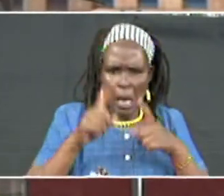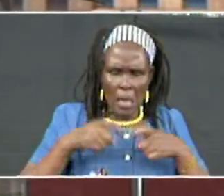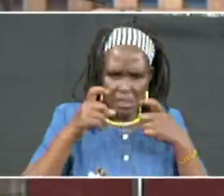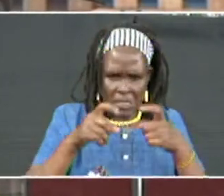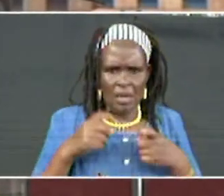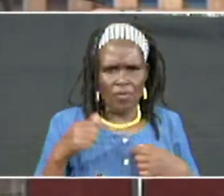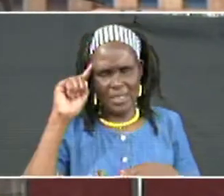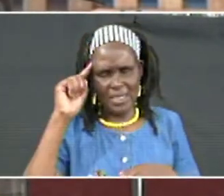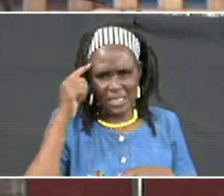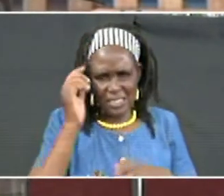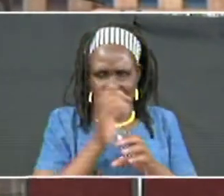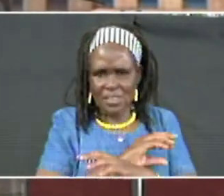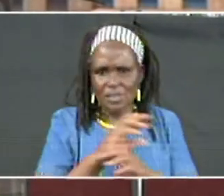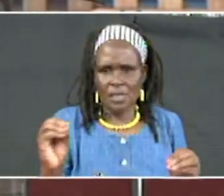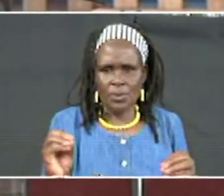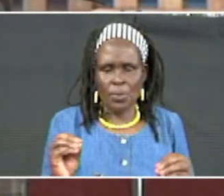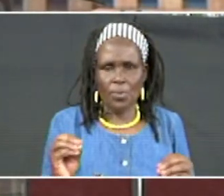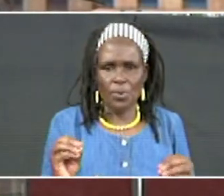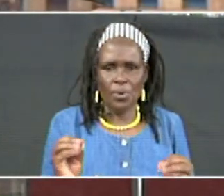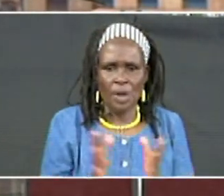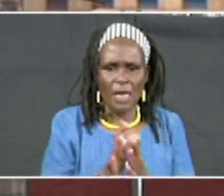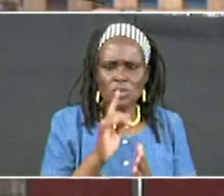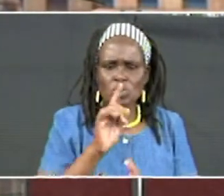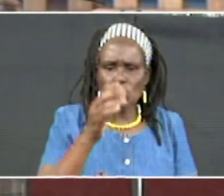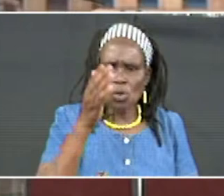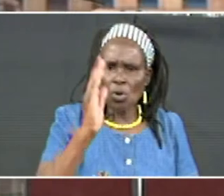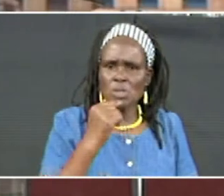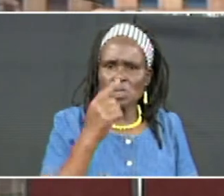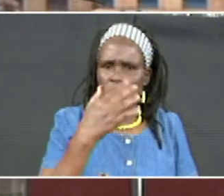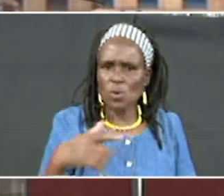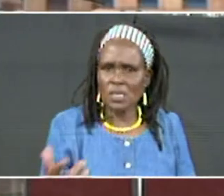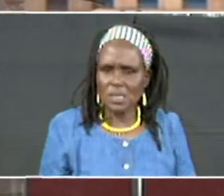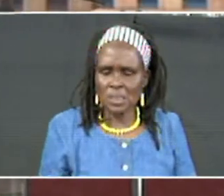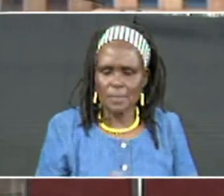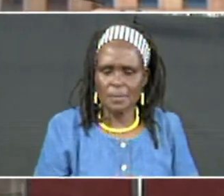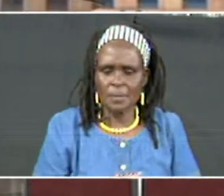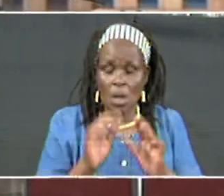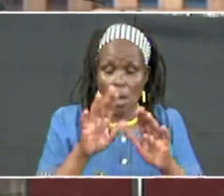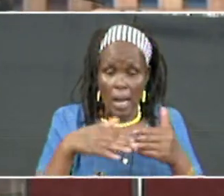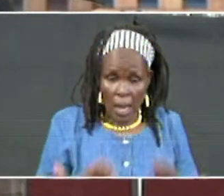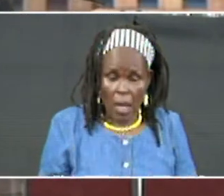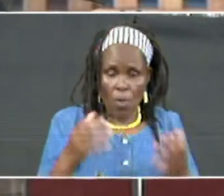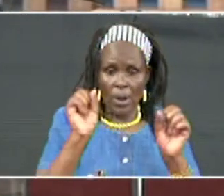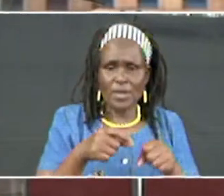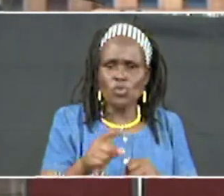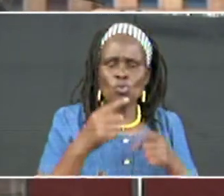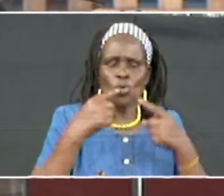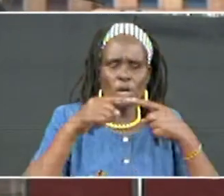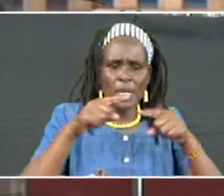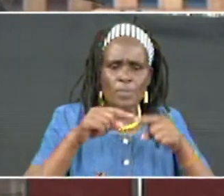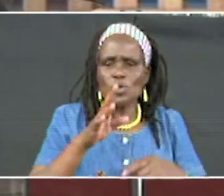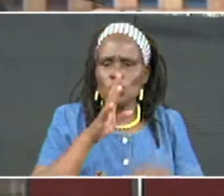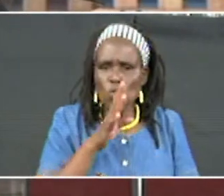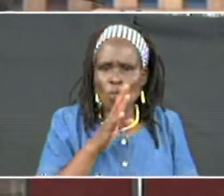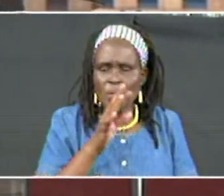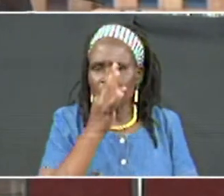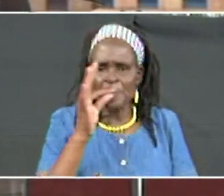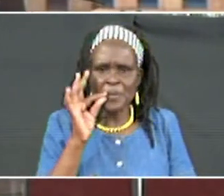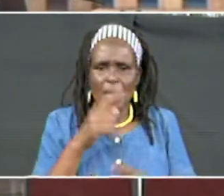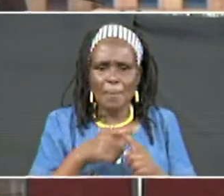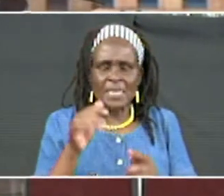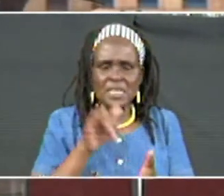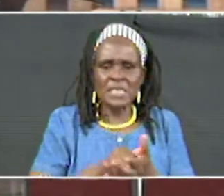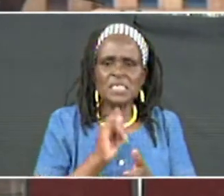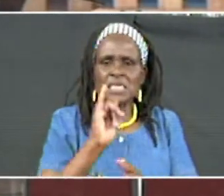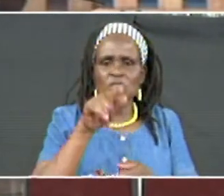tendencies. And so God says, how can you claim to be fasting yet it is your pleasure that